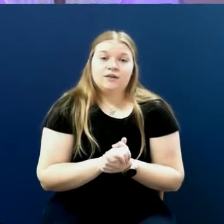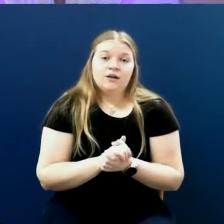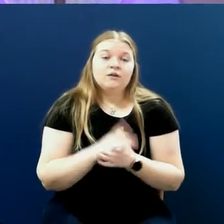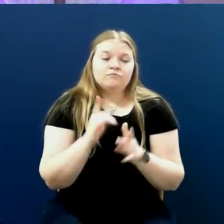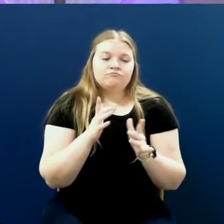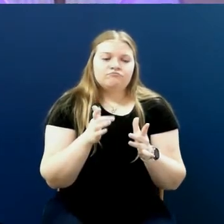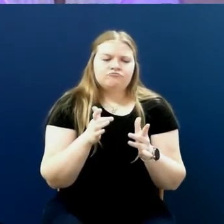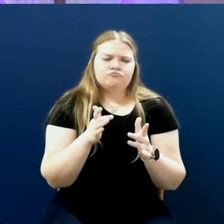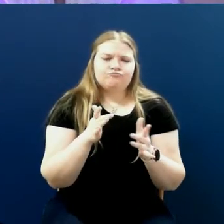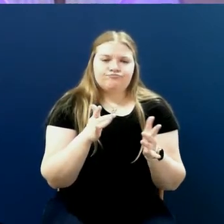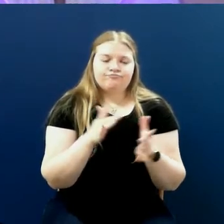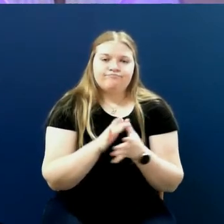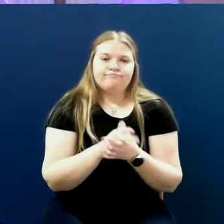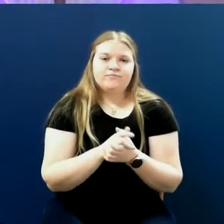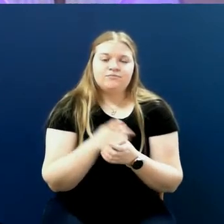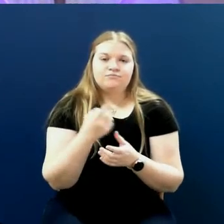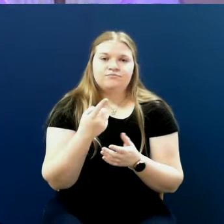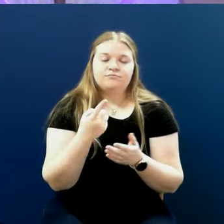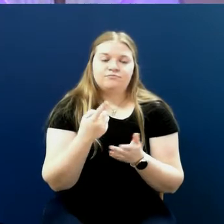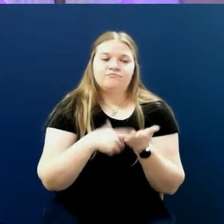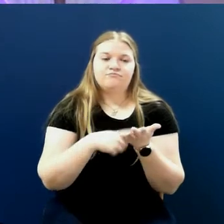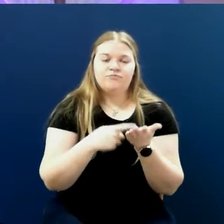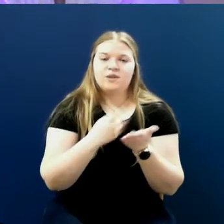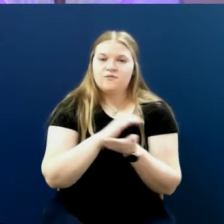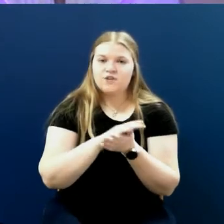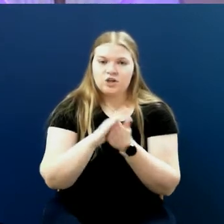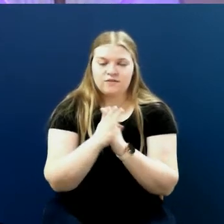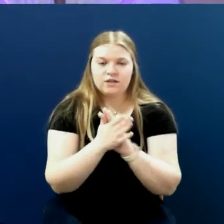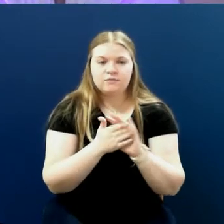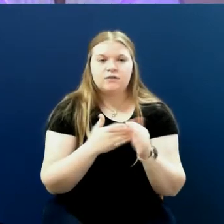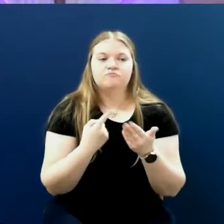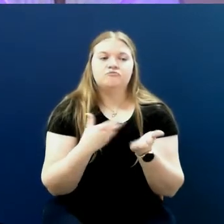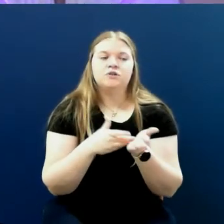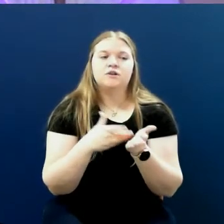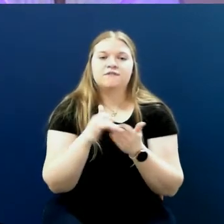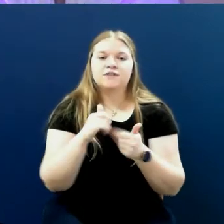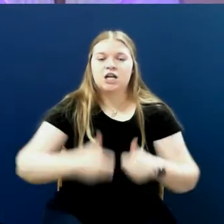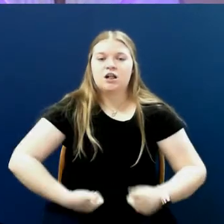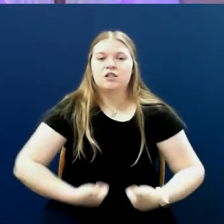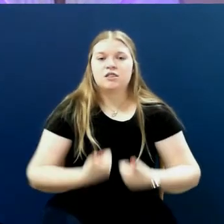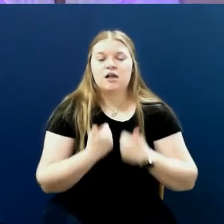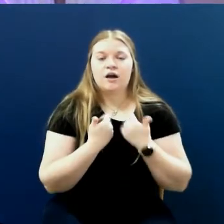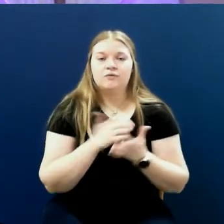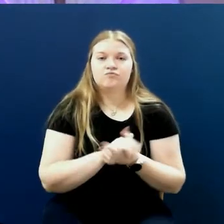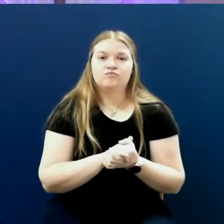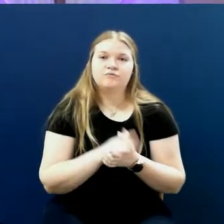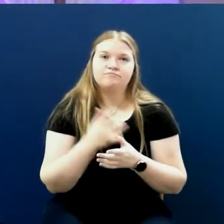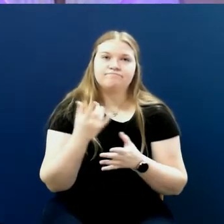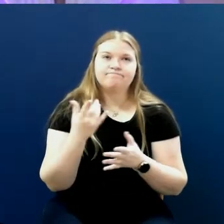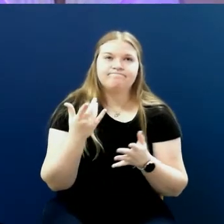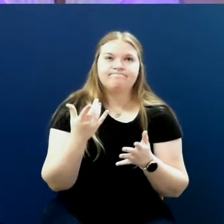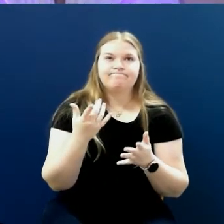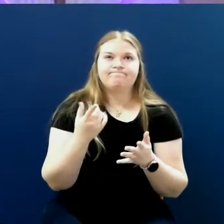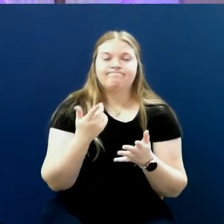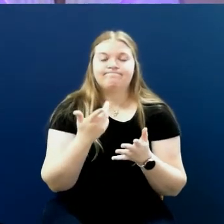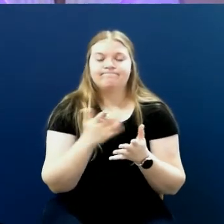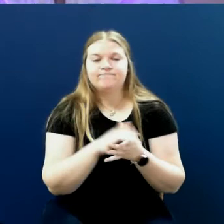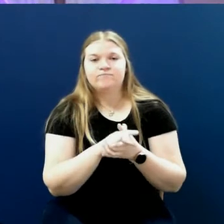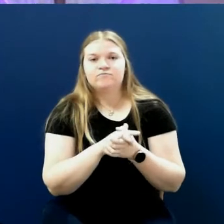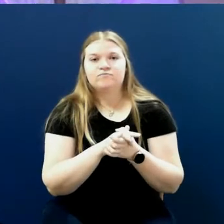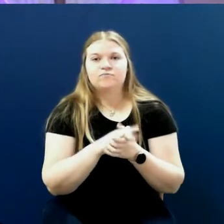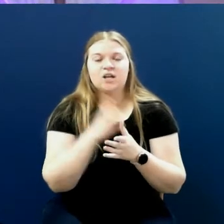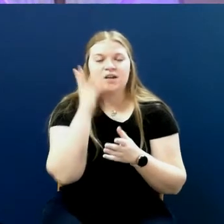moment on this issue of forgiveness, because many times in our lives, we deal with this issue of